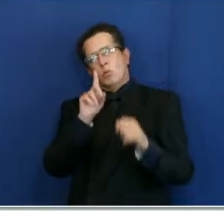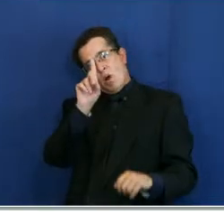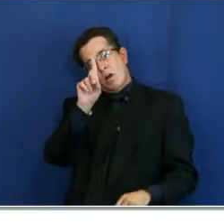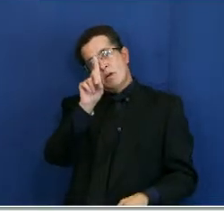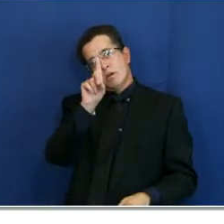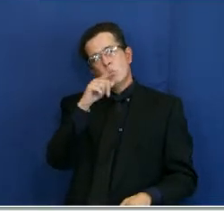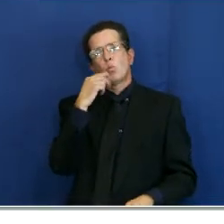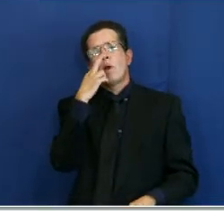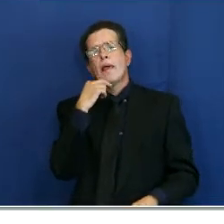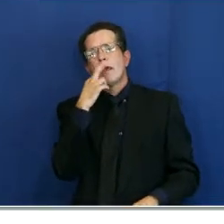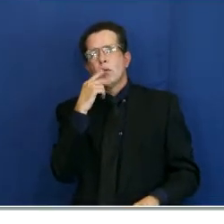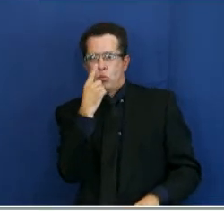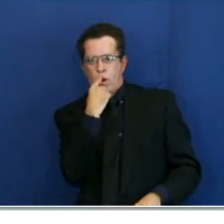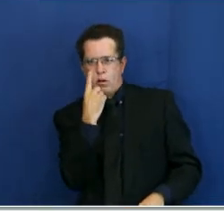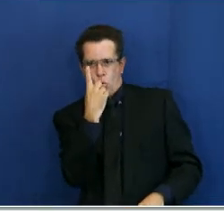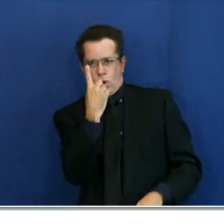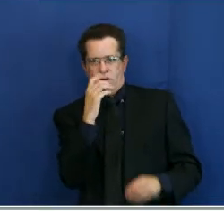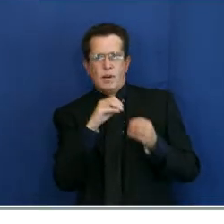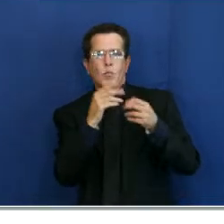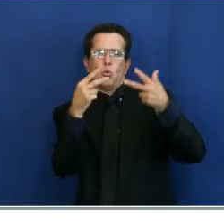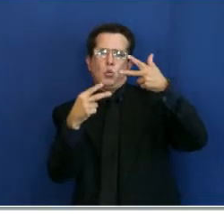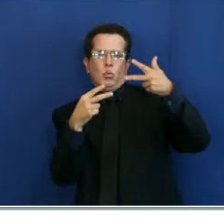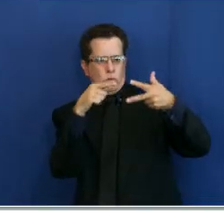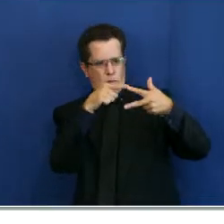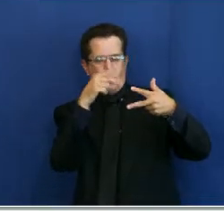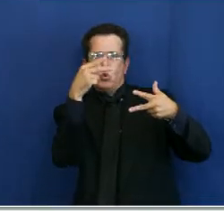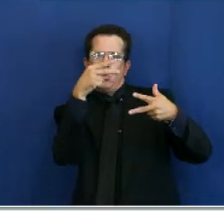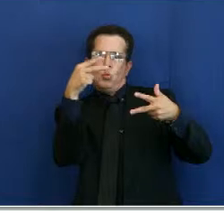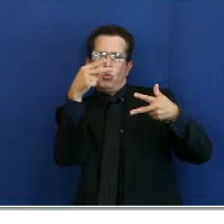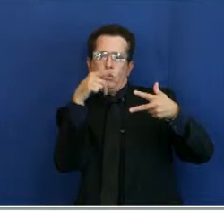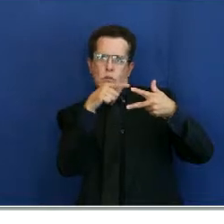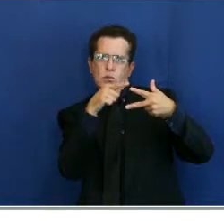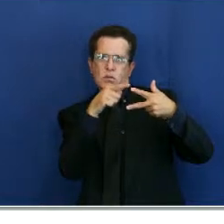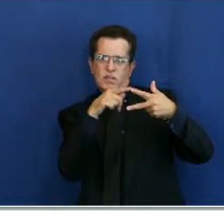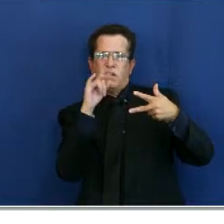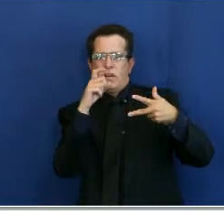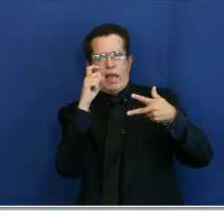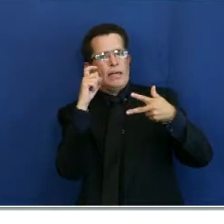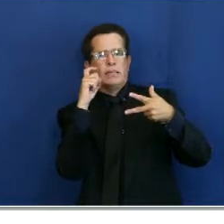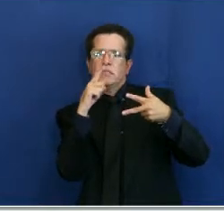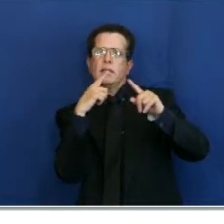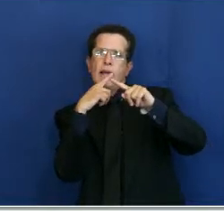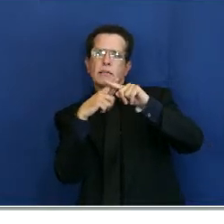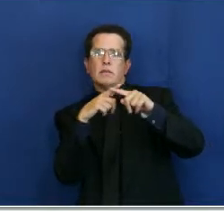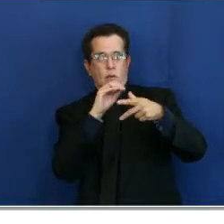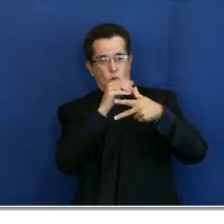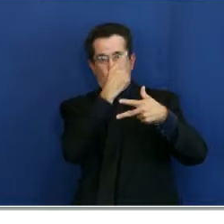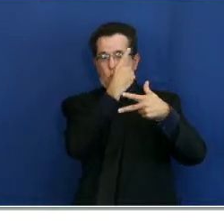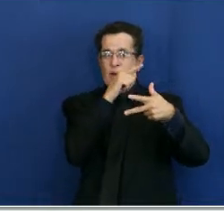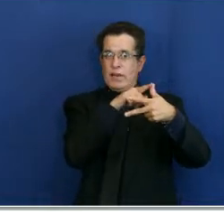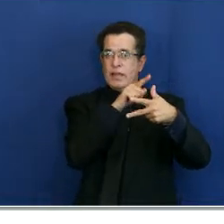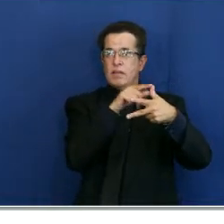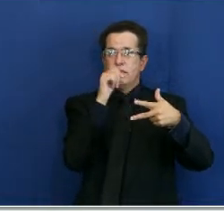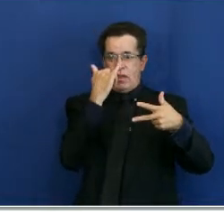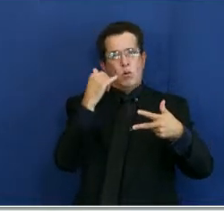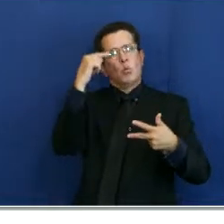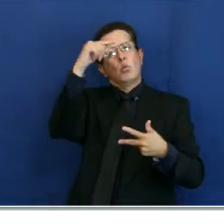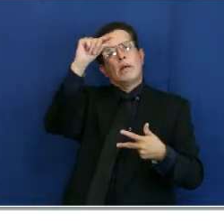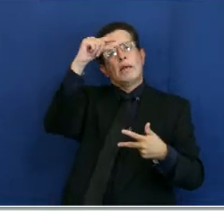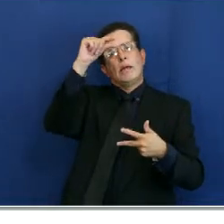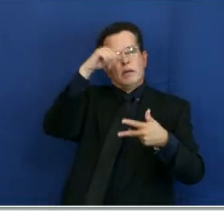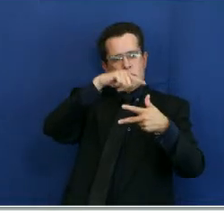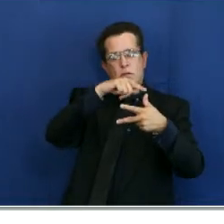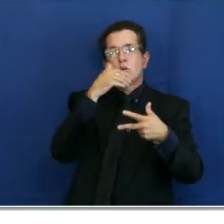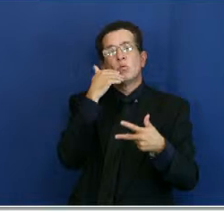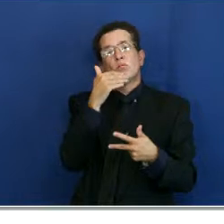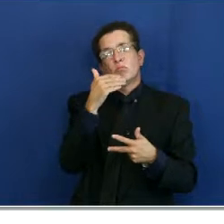is in the red. That's trigger number 2. Yesterday, trigger number 1, which is the case rate, was in the green for the first time and